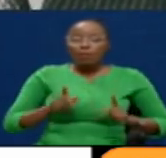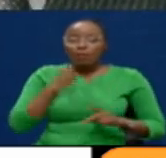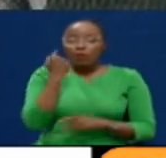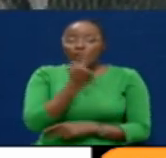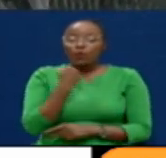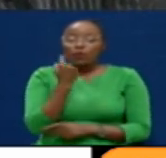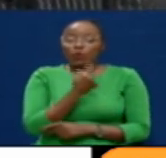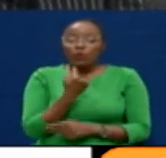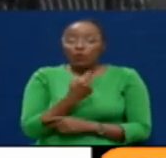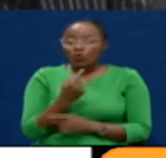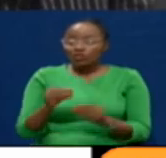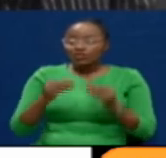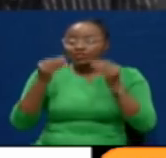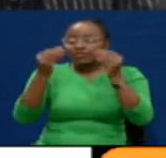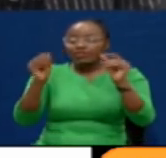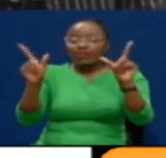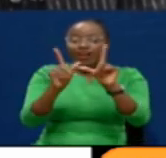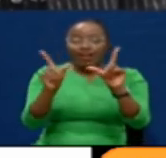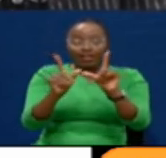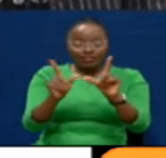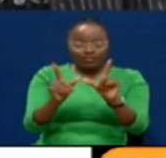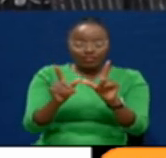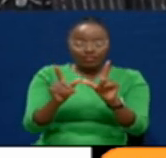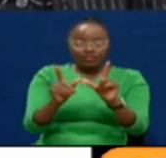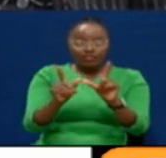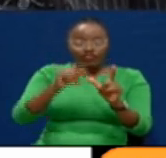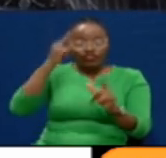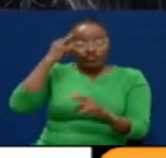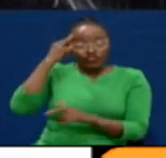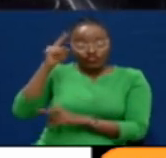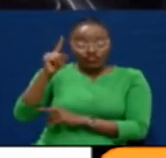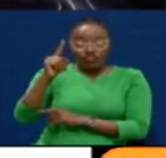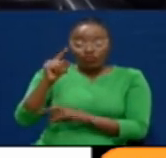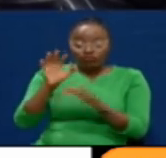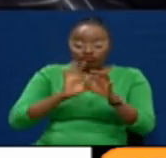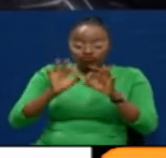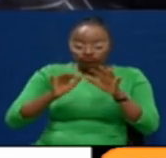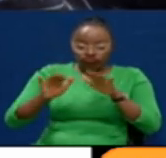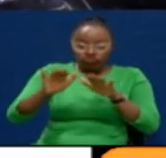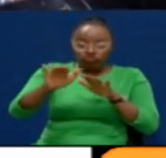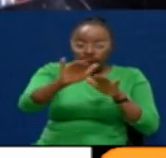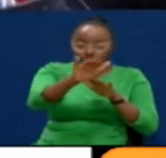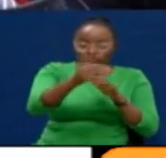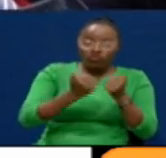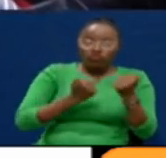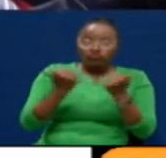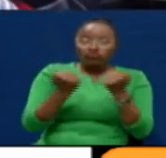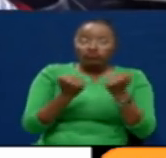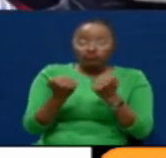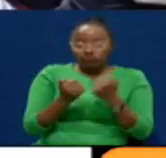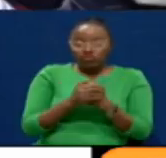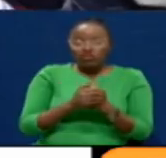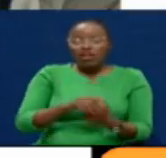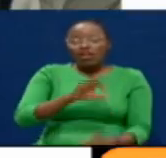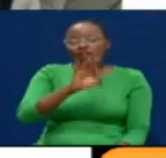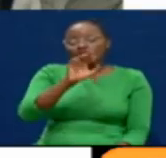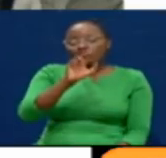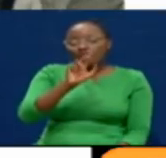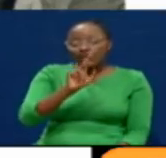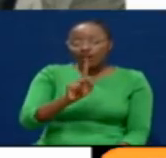were issuing licenses for rallying, motoring, and canet, FIA canet for